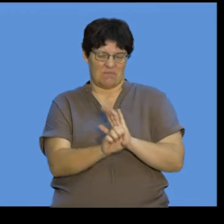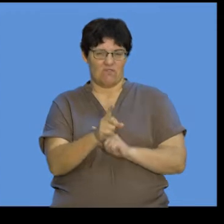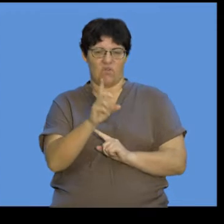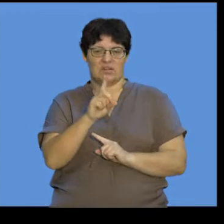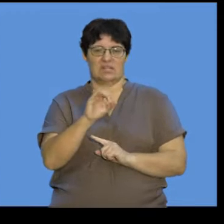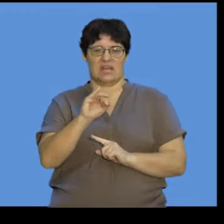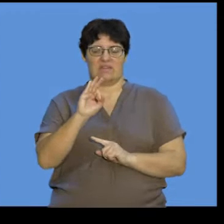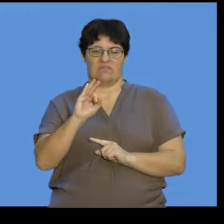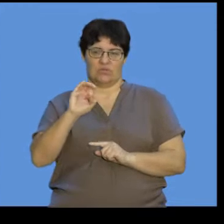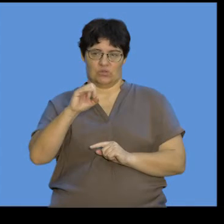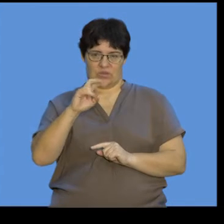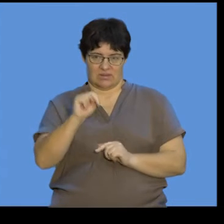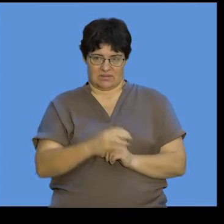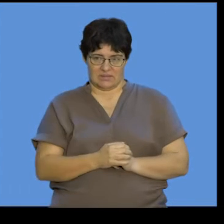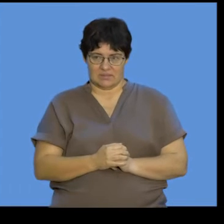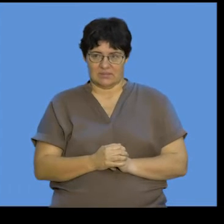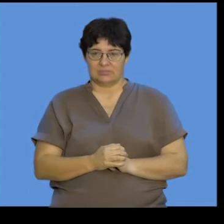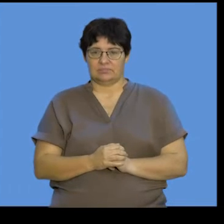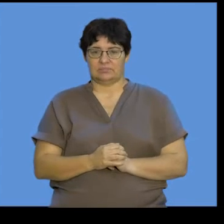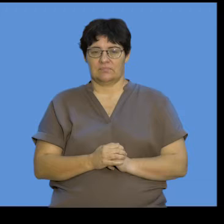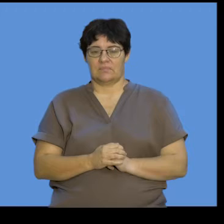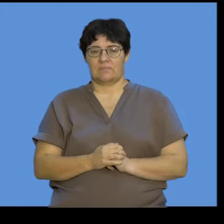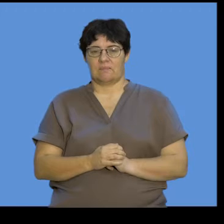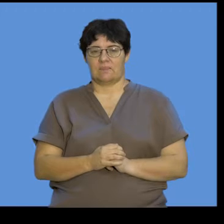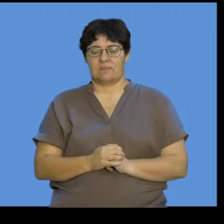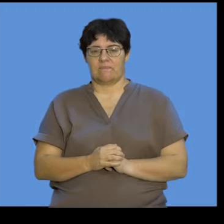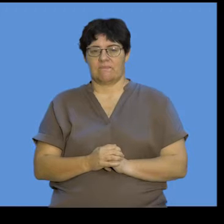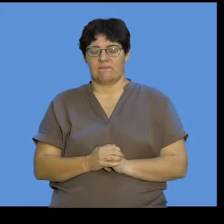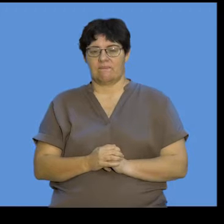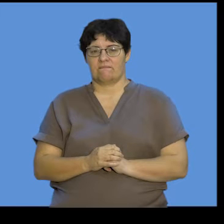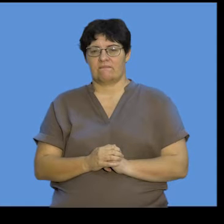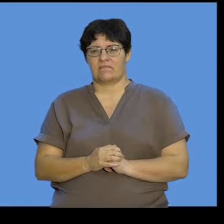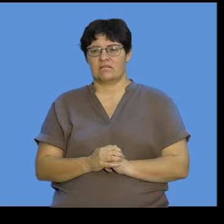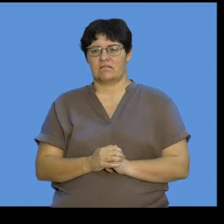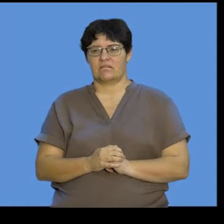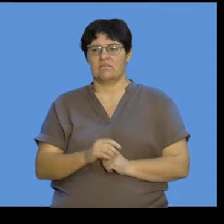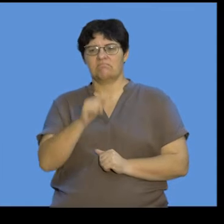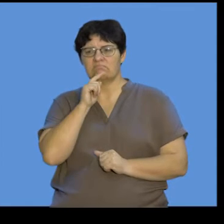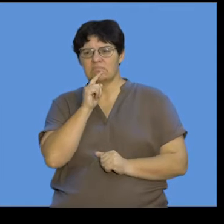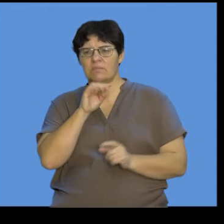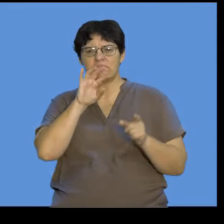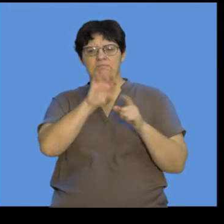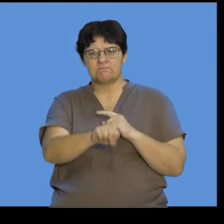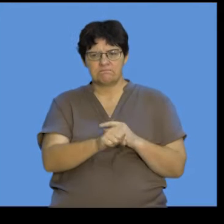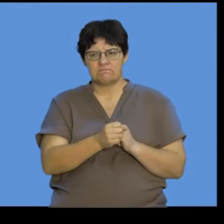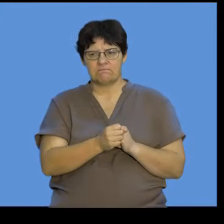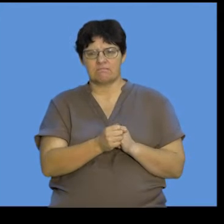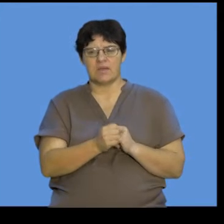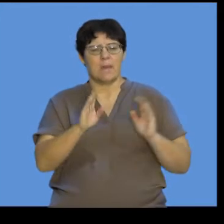right? Okay, right. Now, what can you deduce about the matter, about the